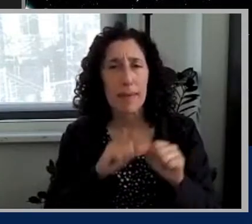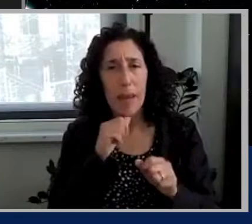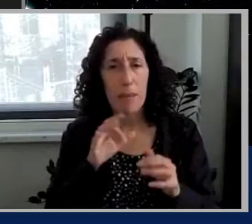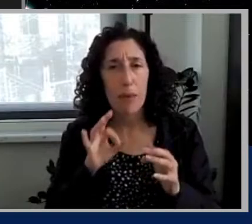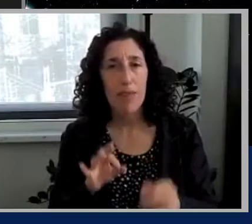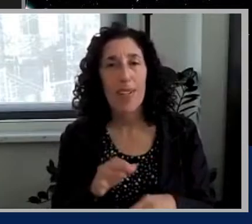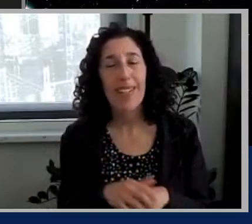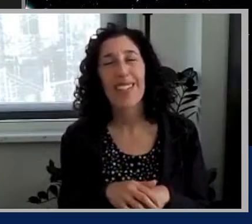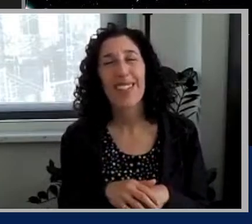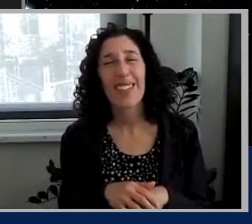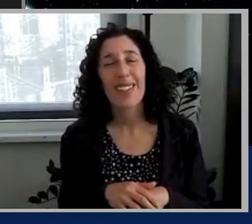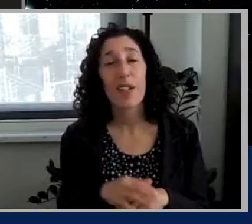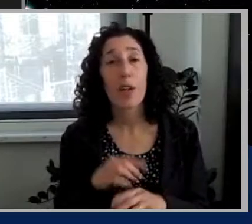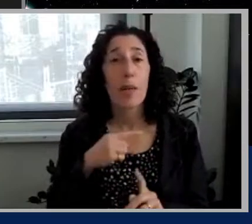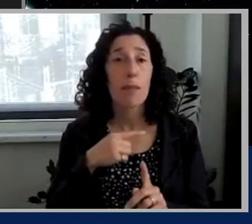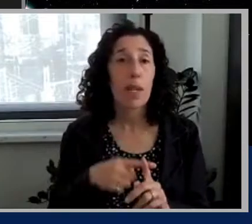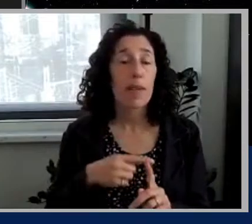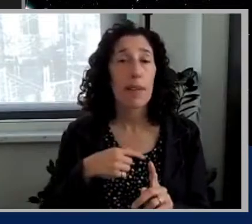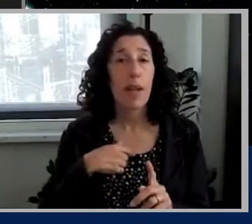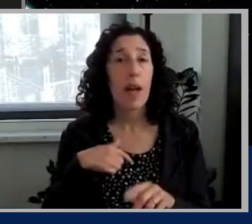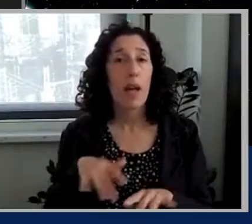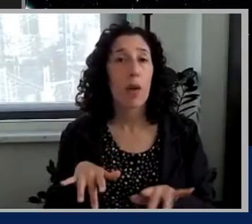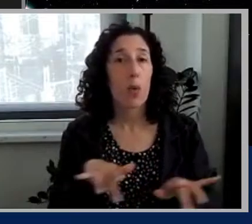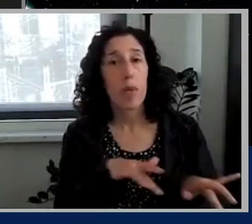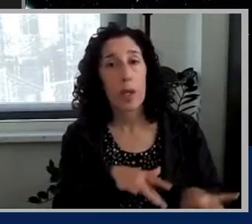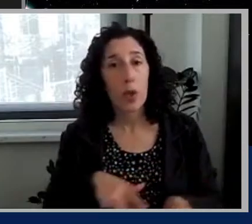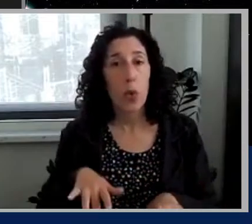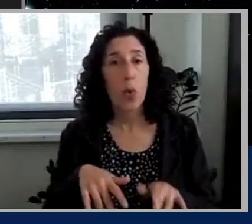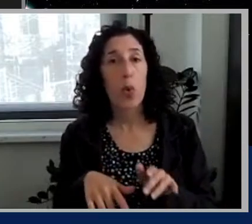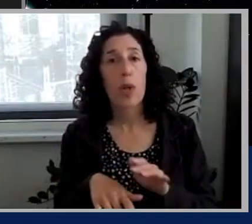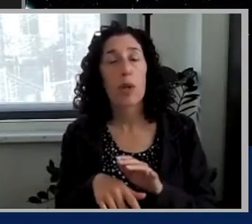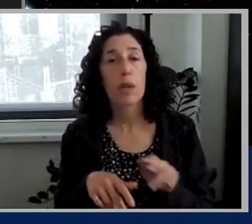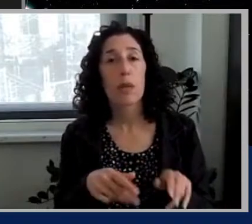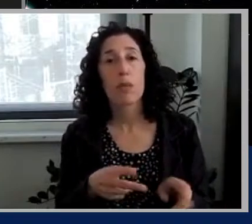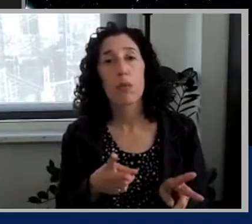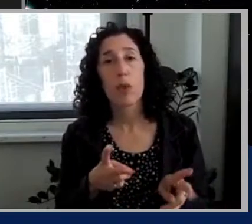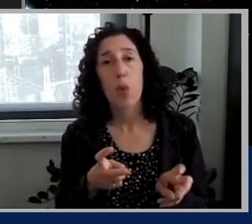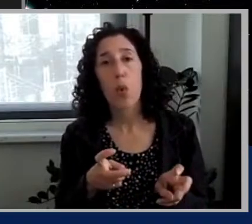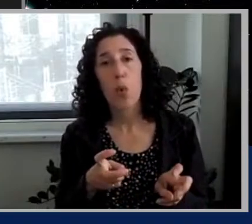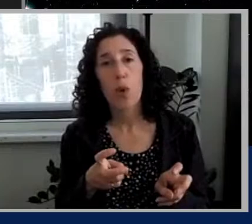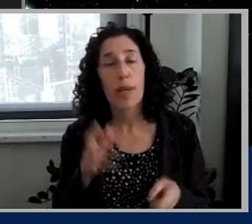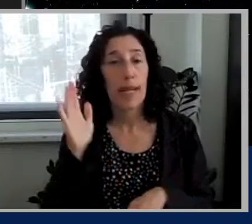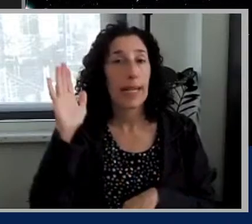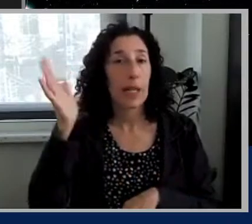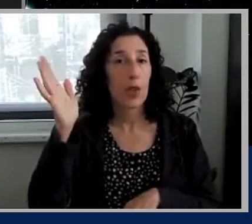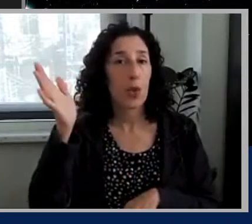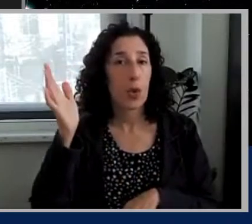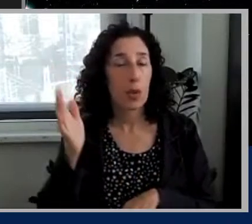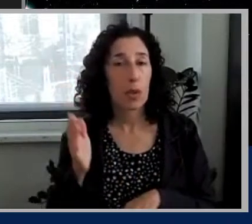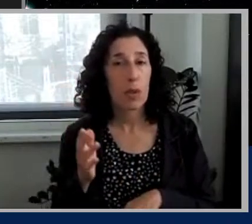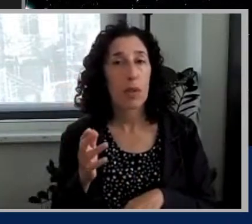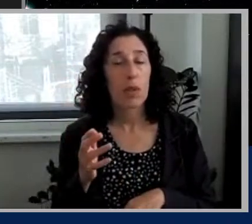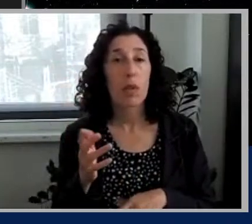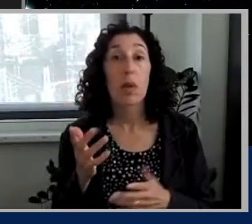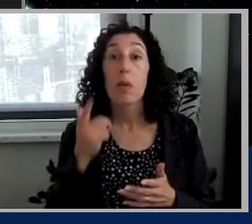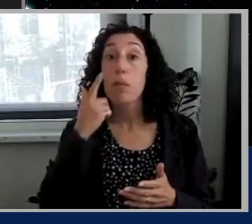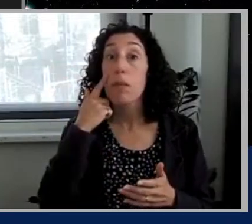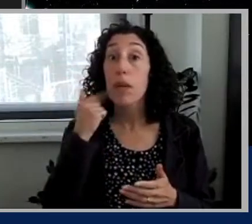lectures. One of the things about accessibility and providing accommodation is understanding that people get